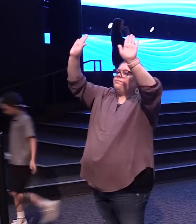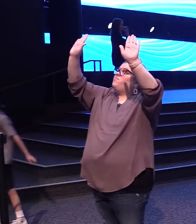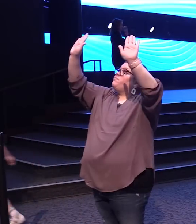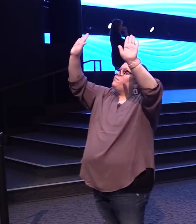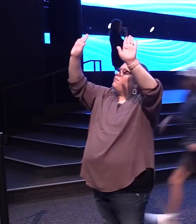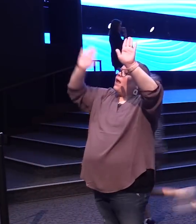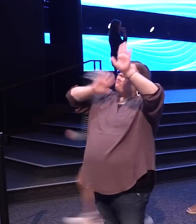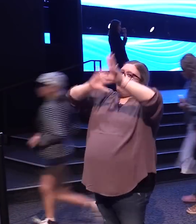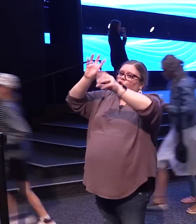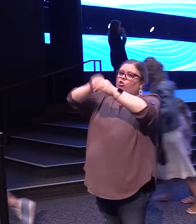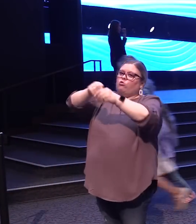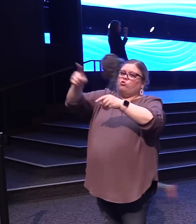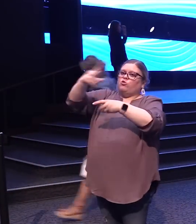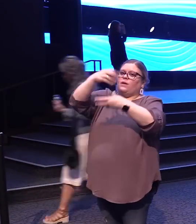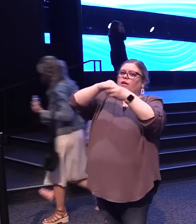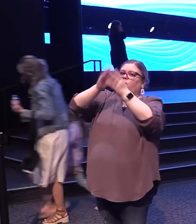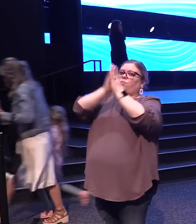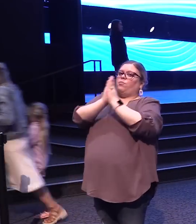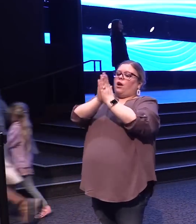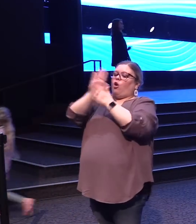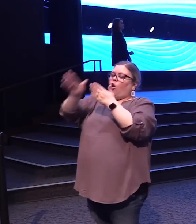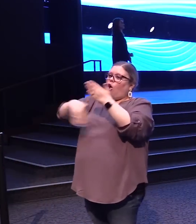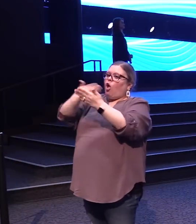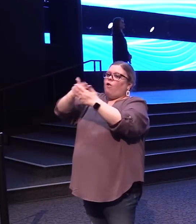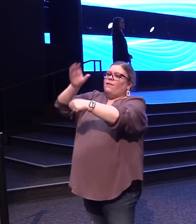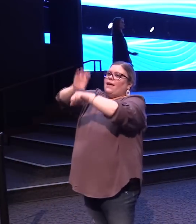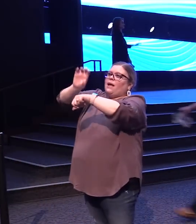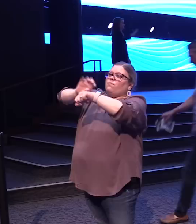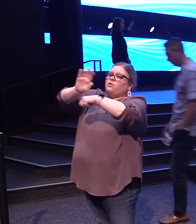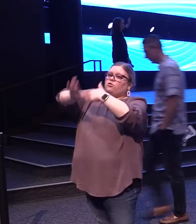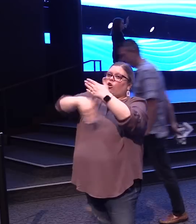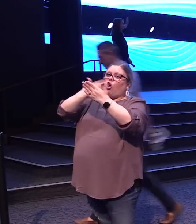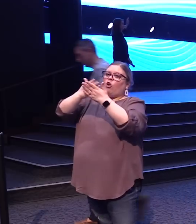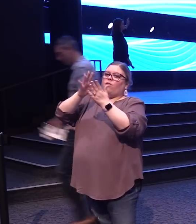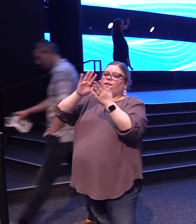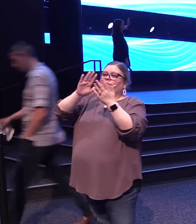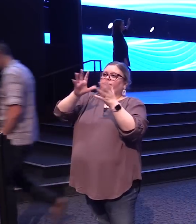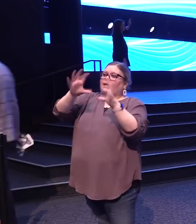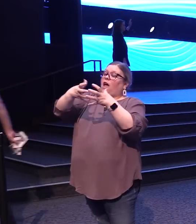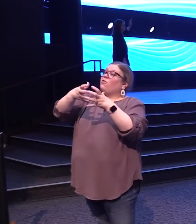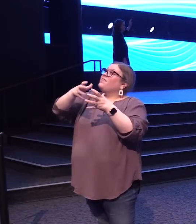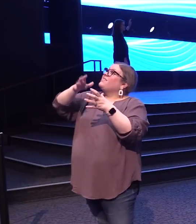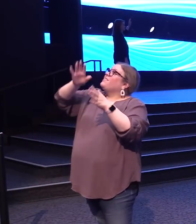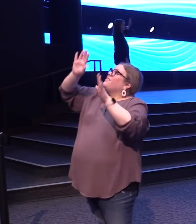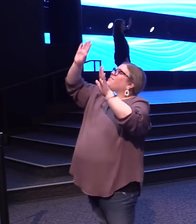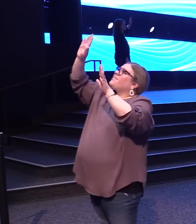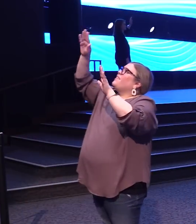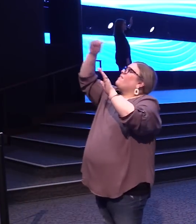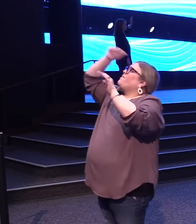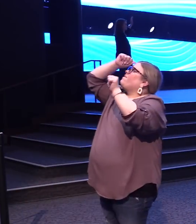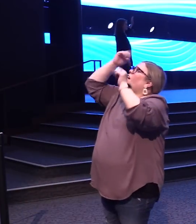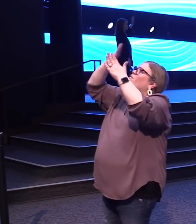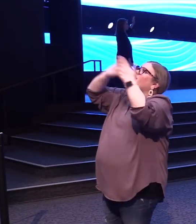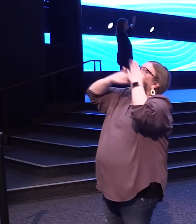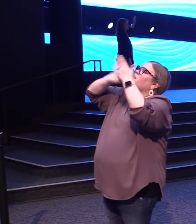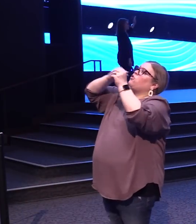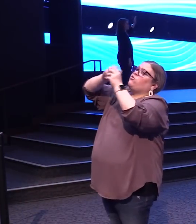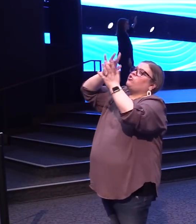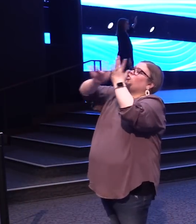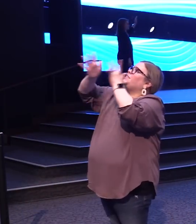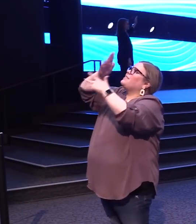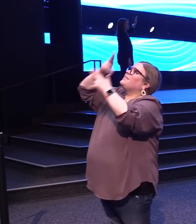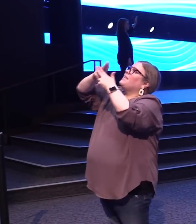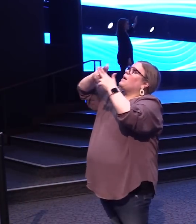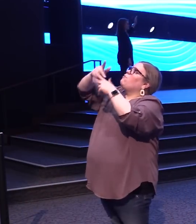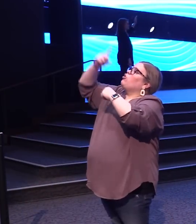I will include you in this prayer all over the campuses, all over the gatherings. Father, thank you, Lord. Thank you in Jesus' name that you